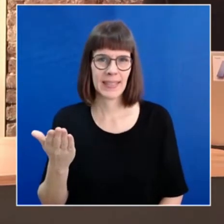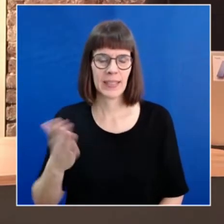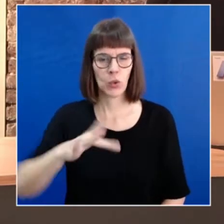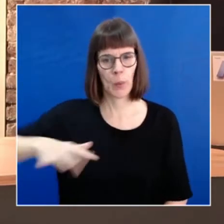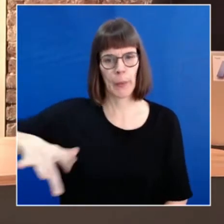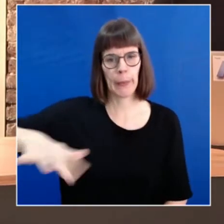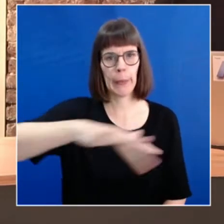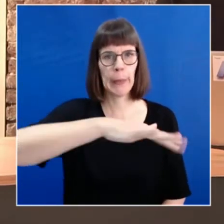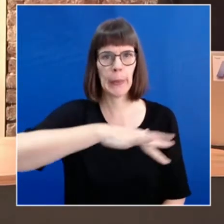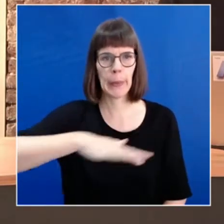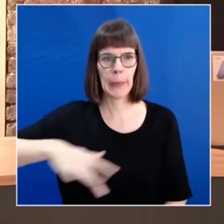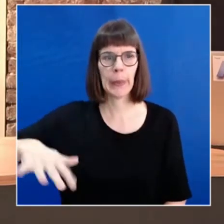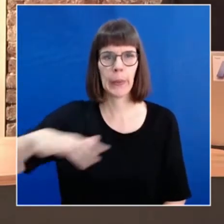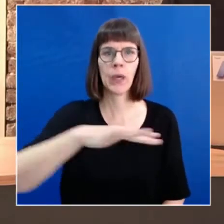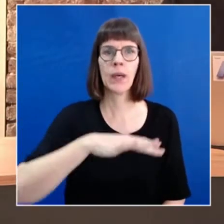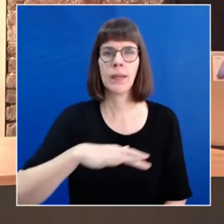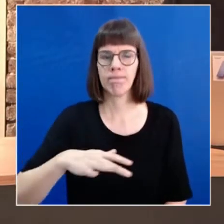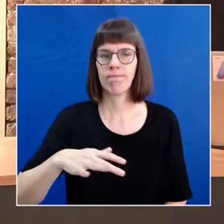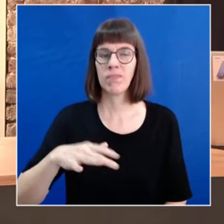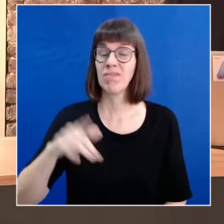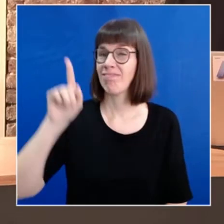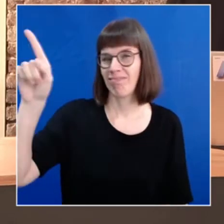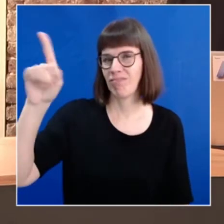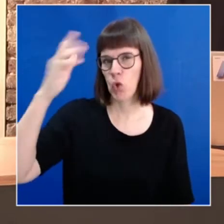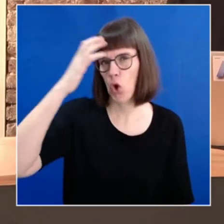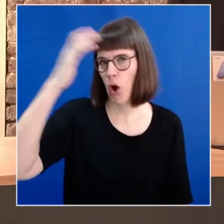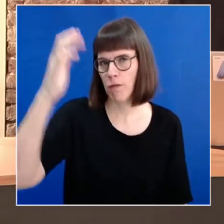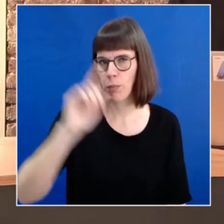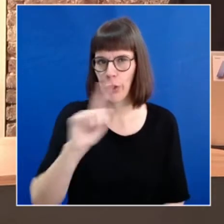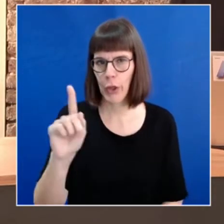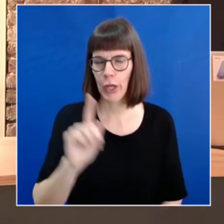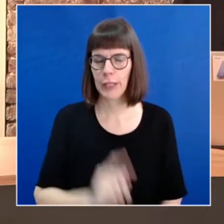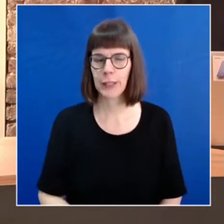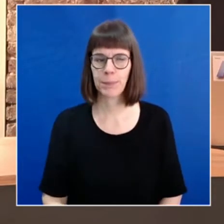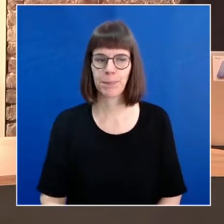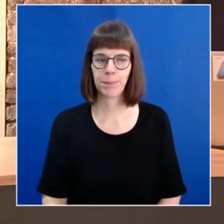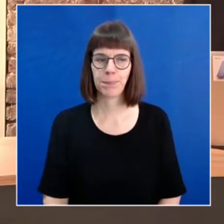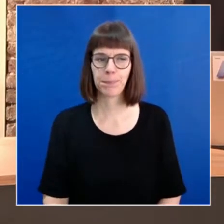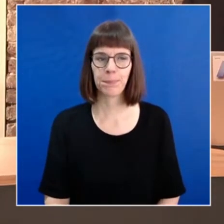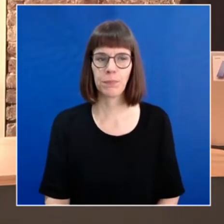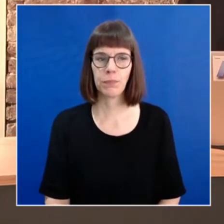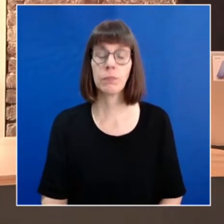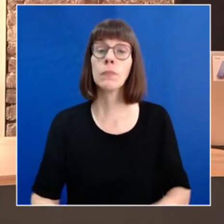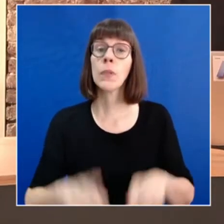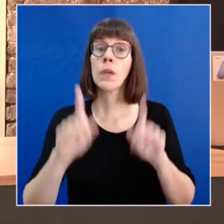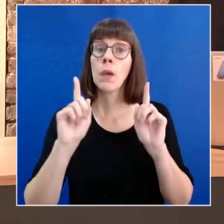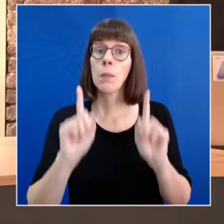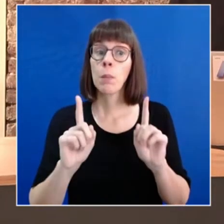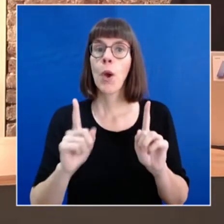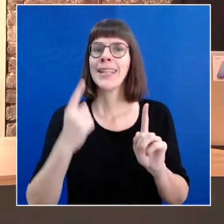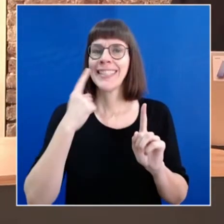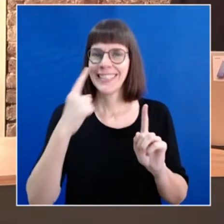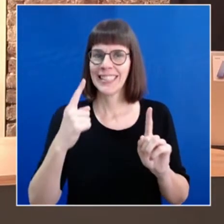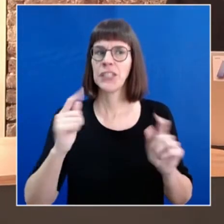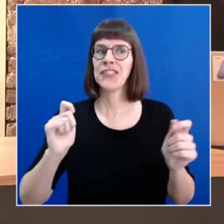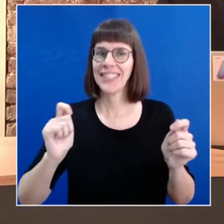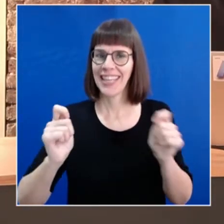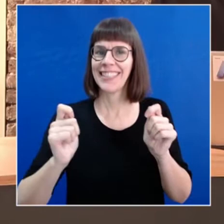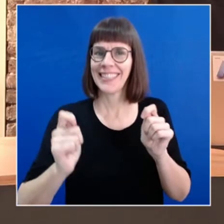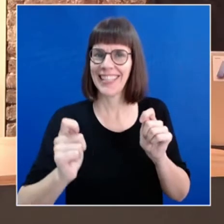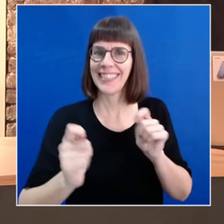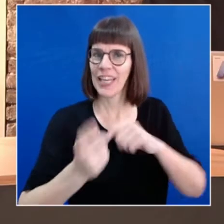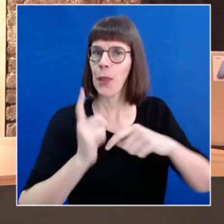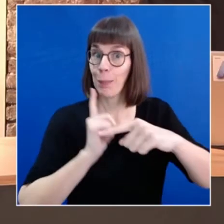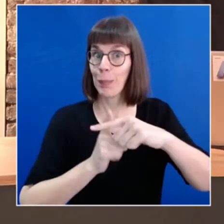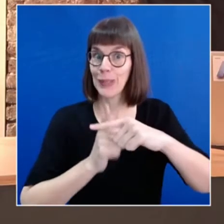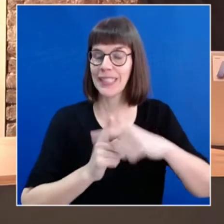from the industry and not from the governments? But the good thing is, there are changes coming. The fact that 5 years